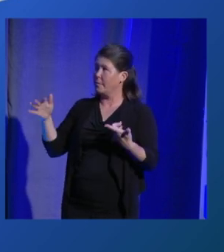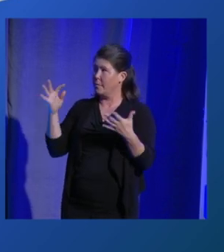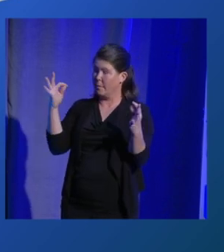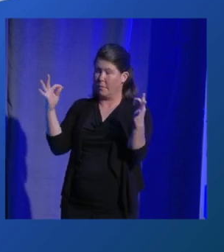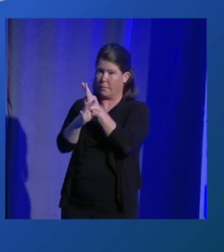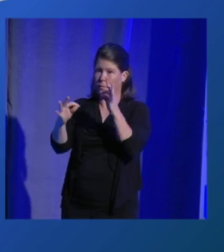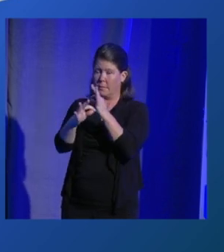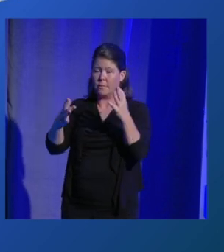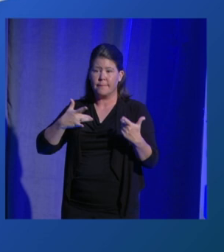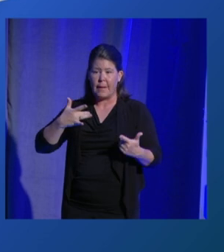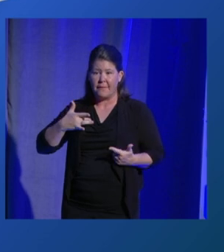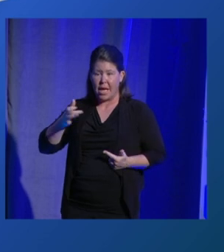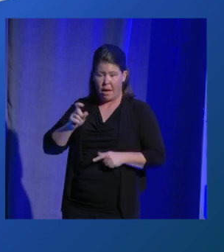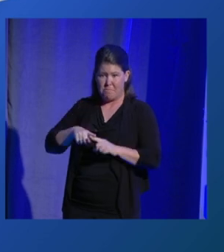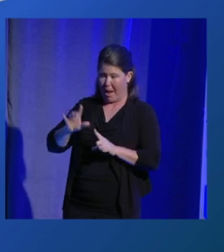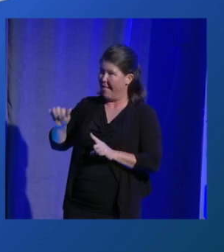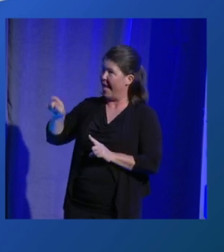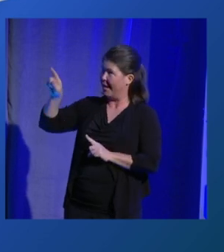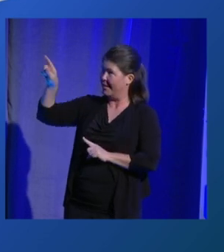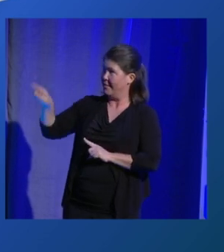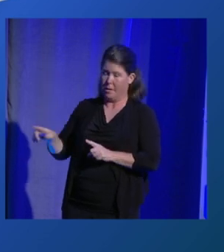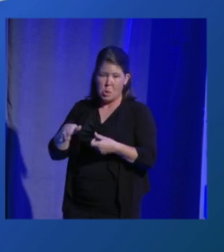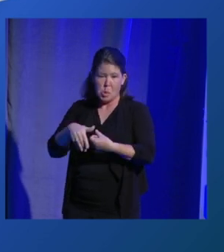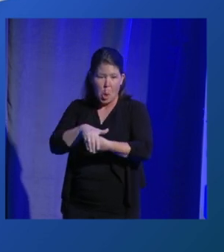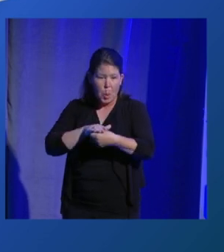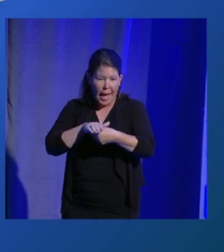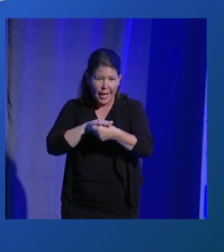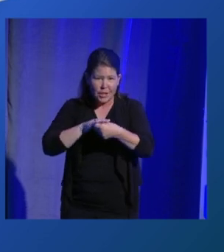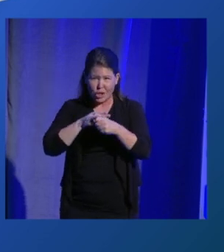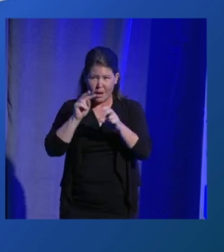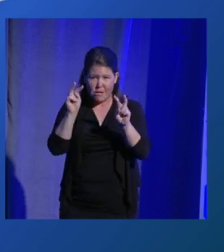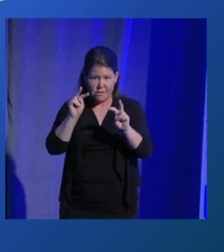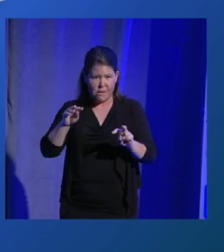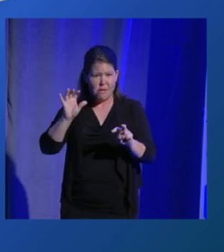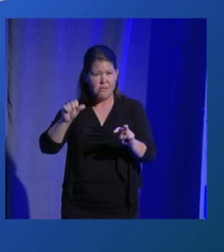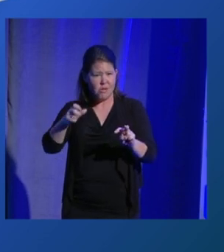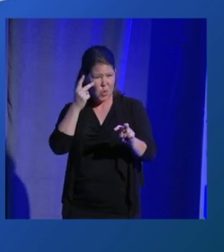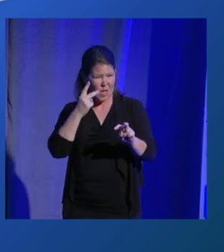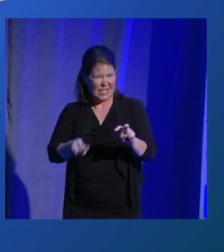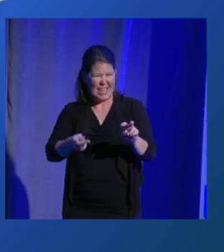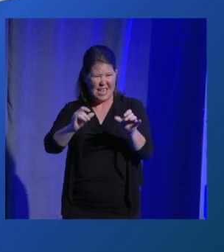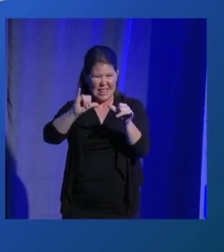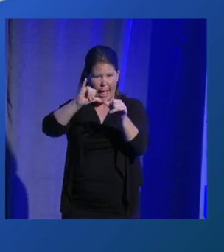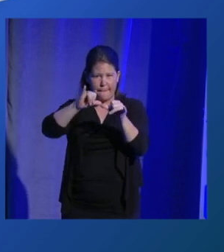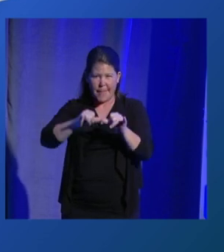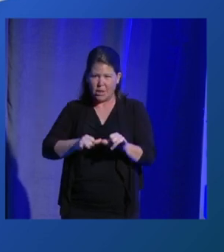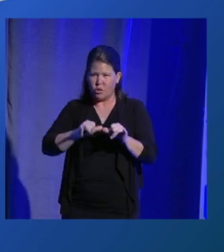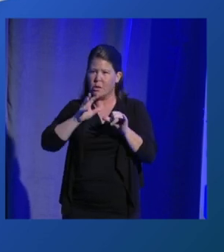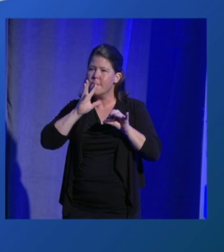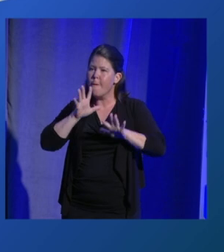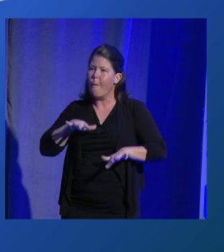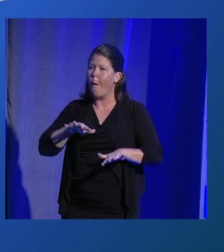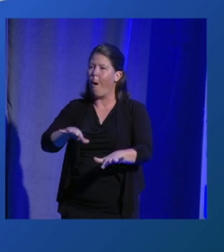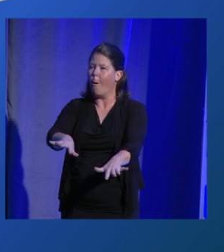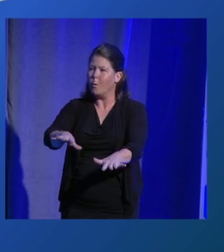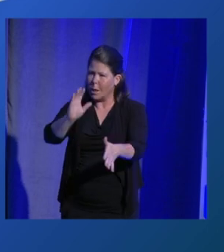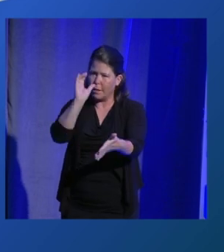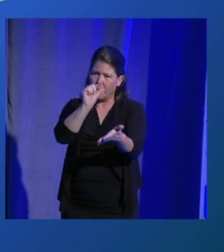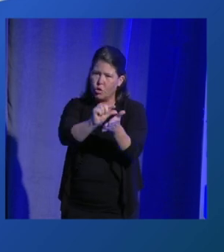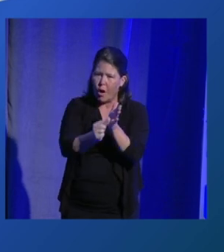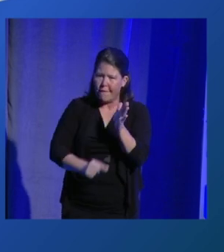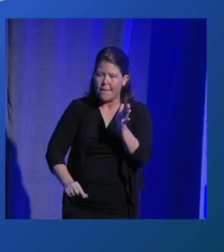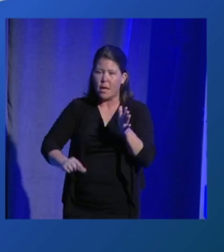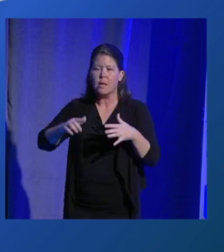instrument locations that you can see they measure oceanographic variables um wind strength